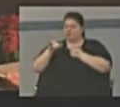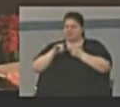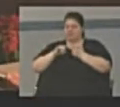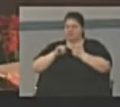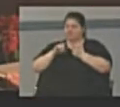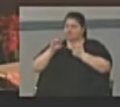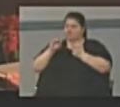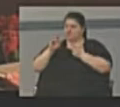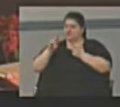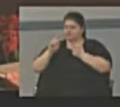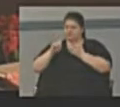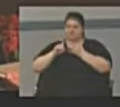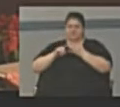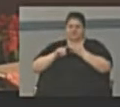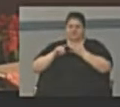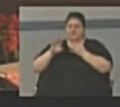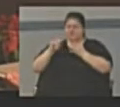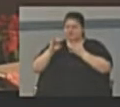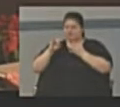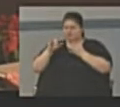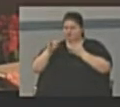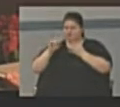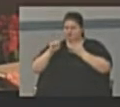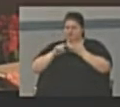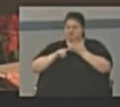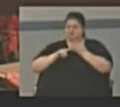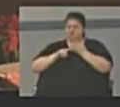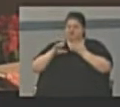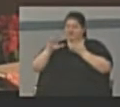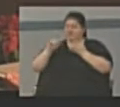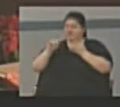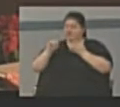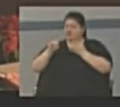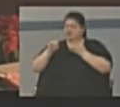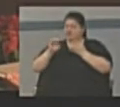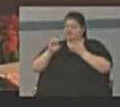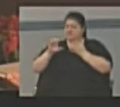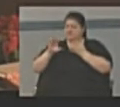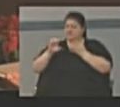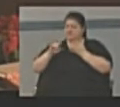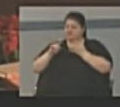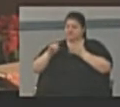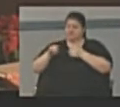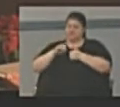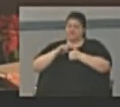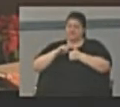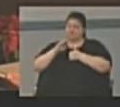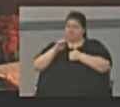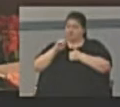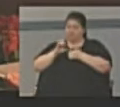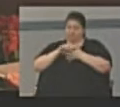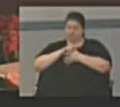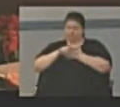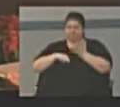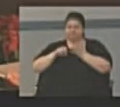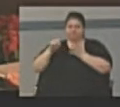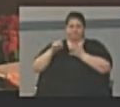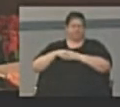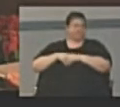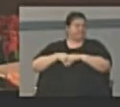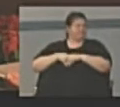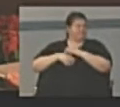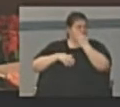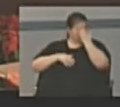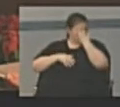Mr. Ricks? Aye. Ms. Nicholas? Yes. President Les? Yes. Mayor Mo? Sure. Thank you,